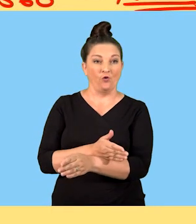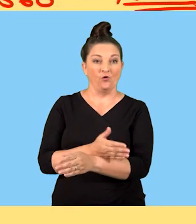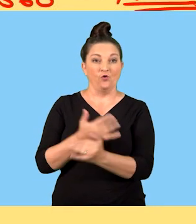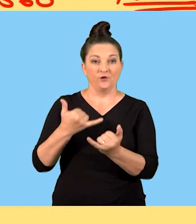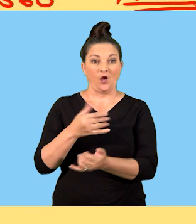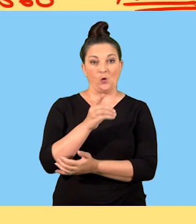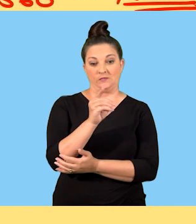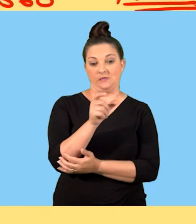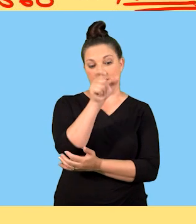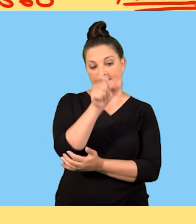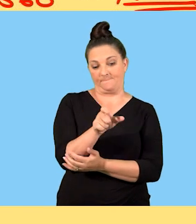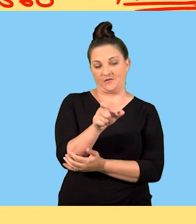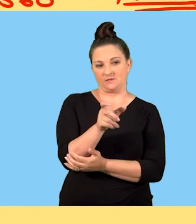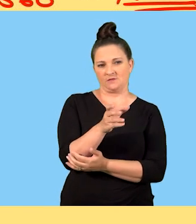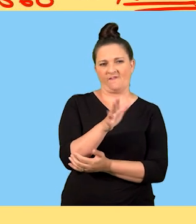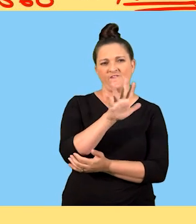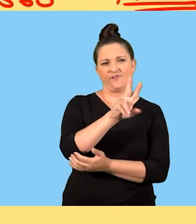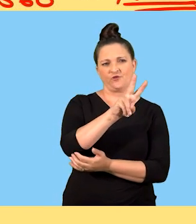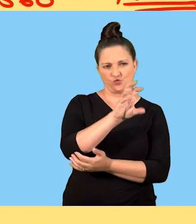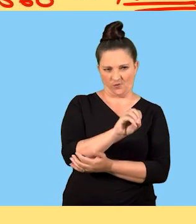expense, and we bring it to the debit side,